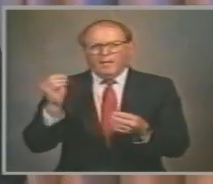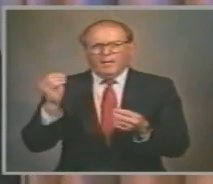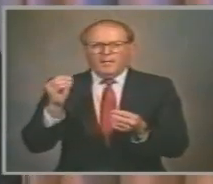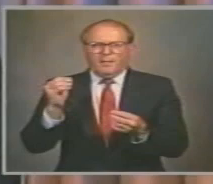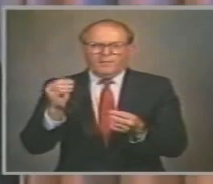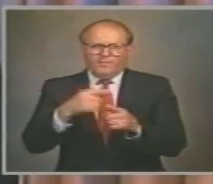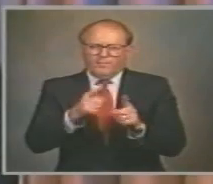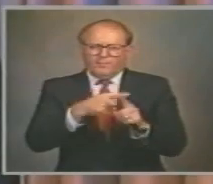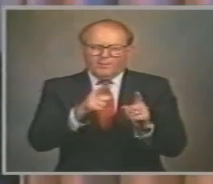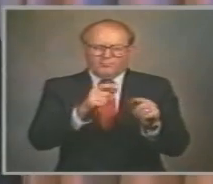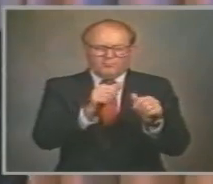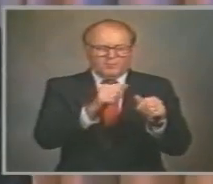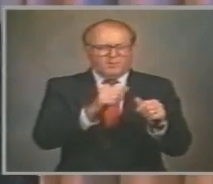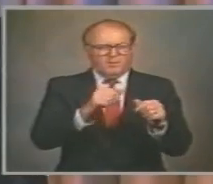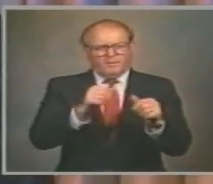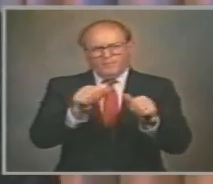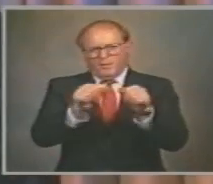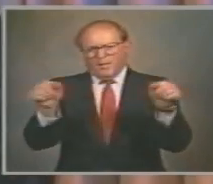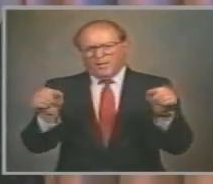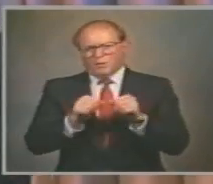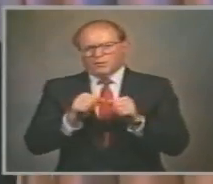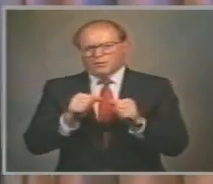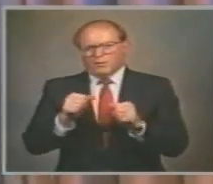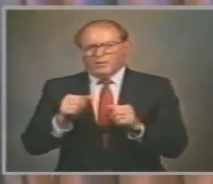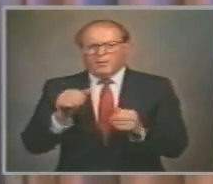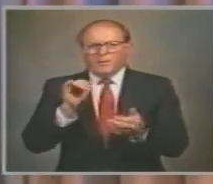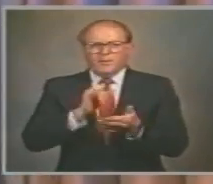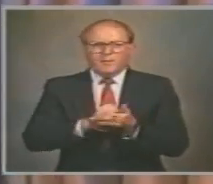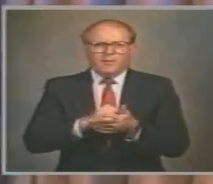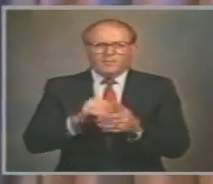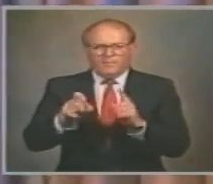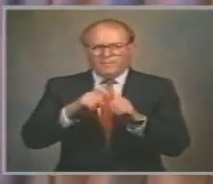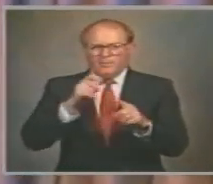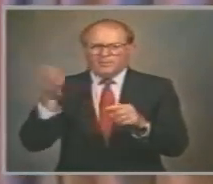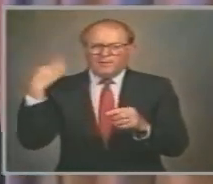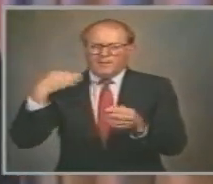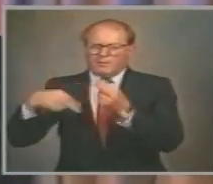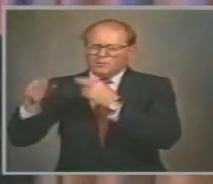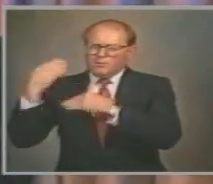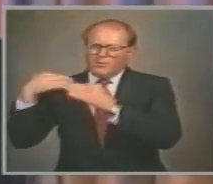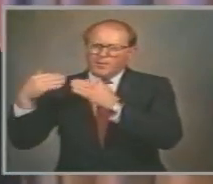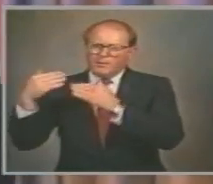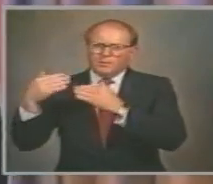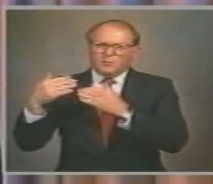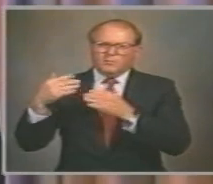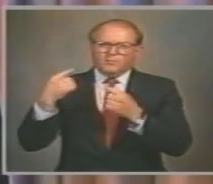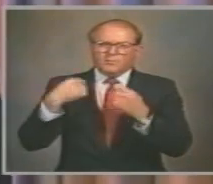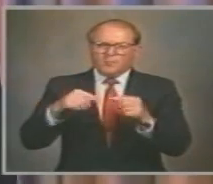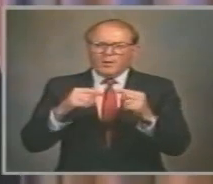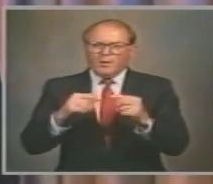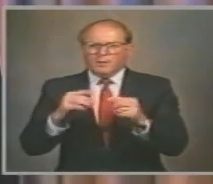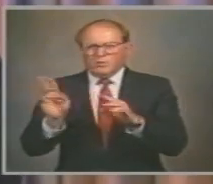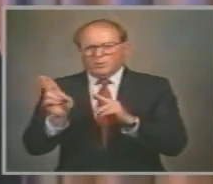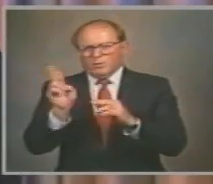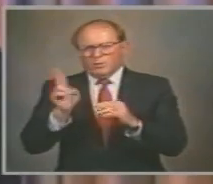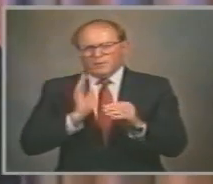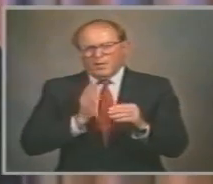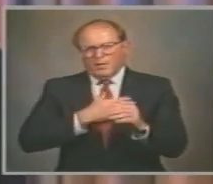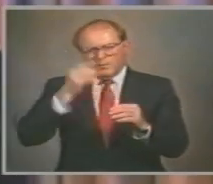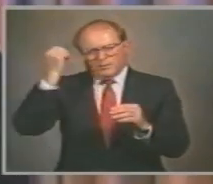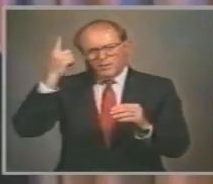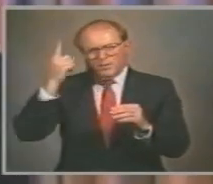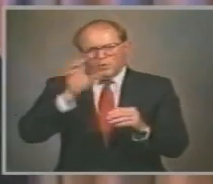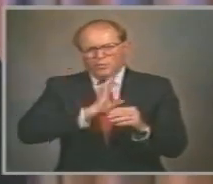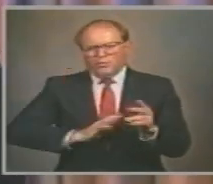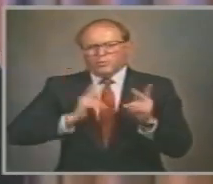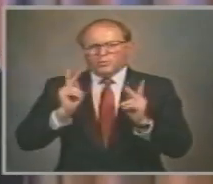other fields who for thousands of years have applied human logic to such data. Christian